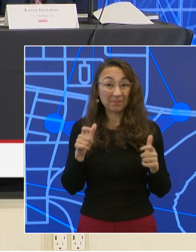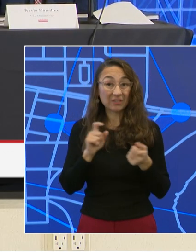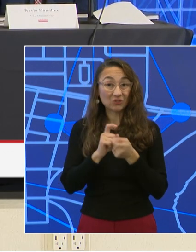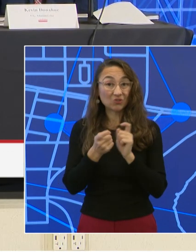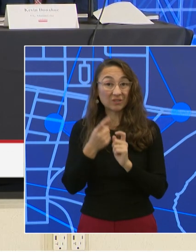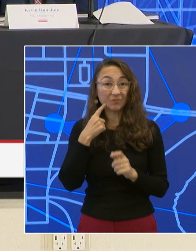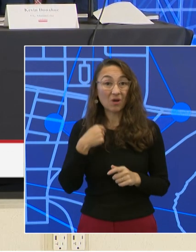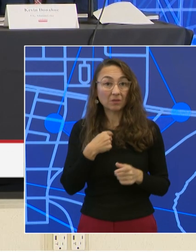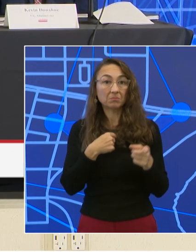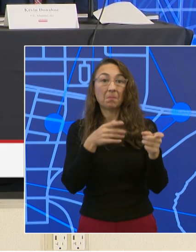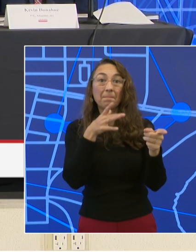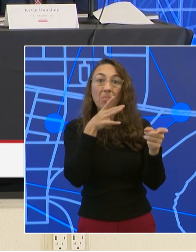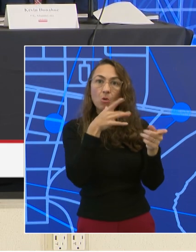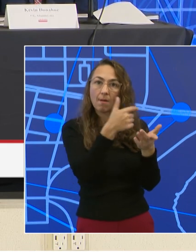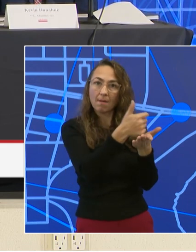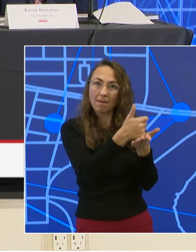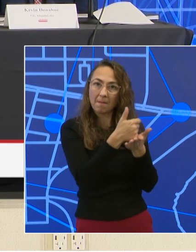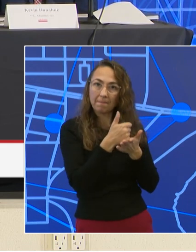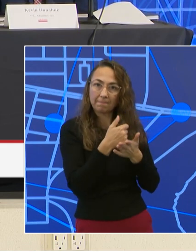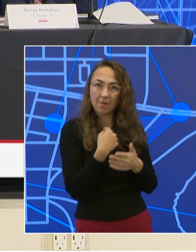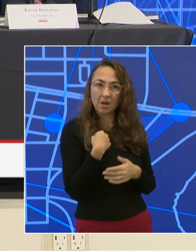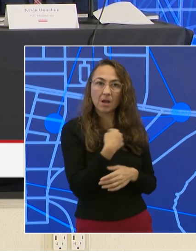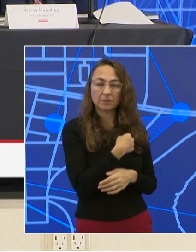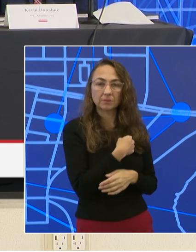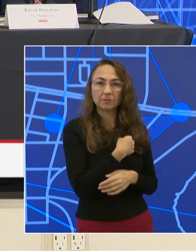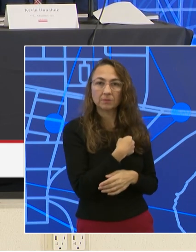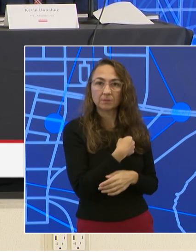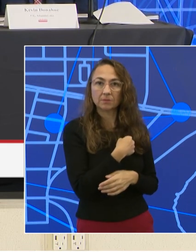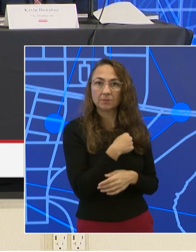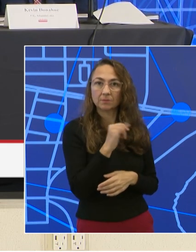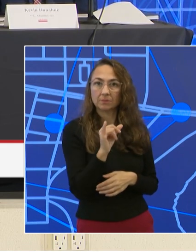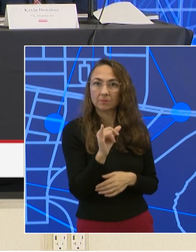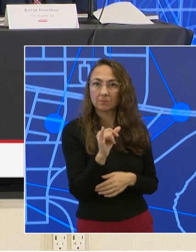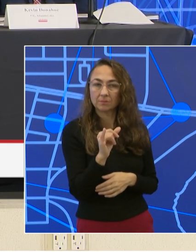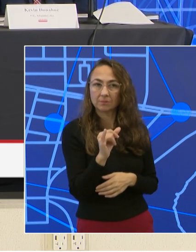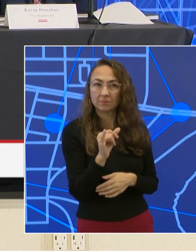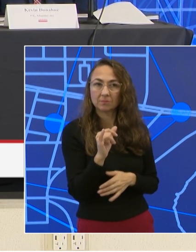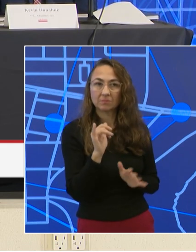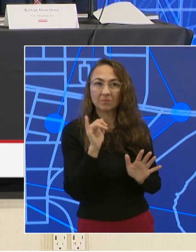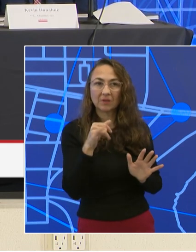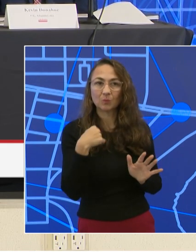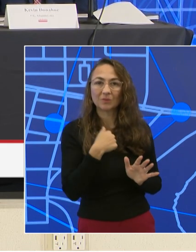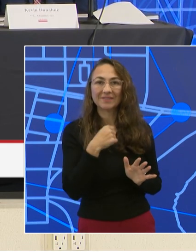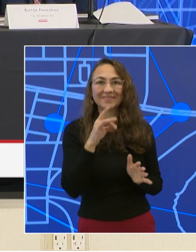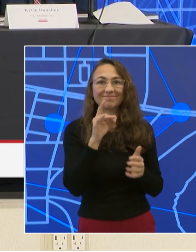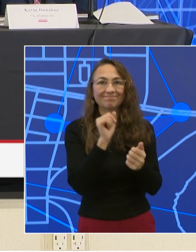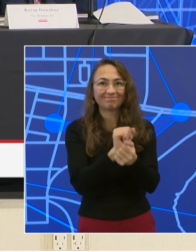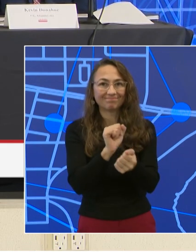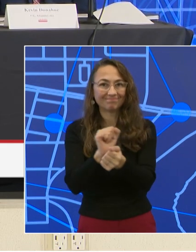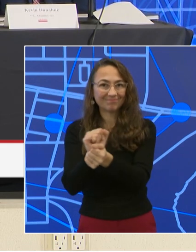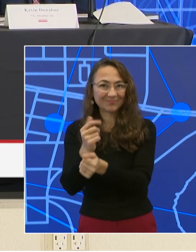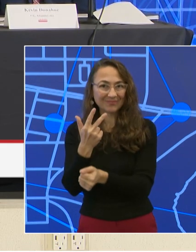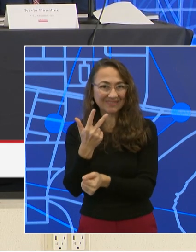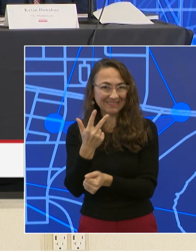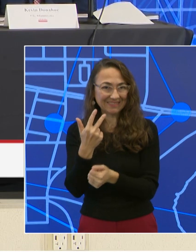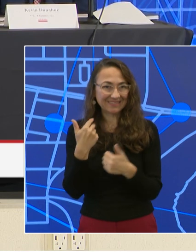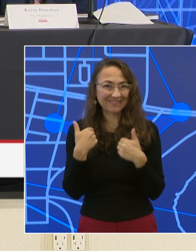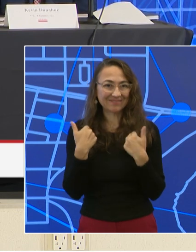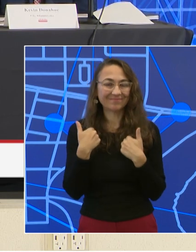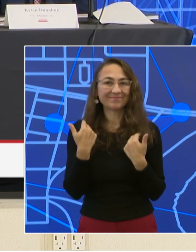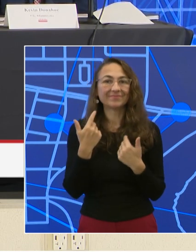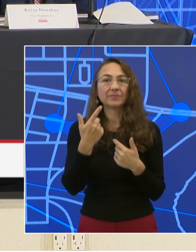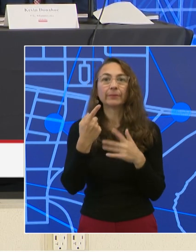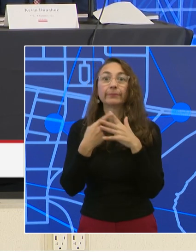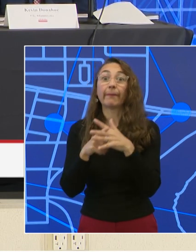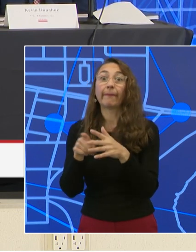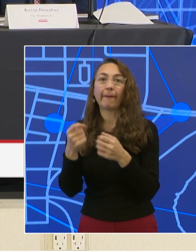to solve some of we ended up making 3 arrests. And it started out as a carjacking, and Falcon was up, and we ended up chasing these